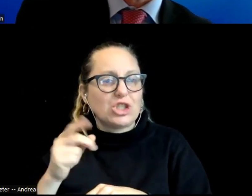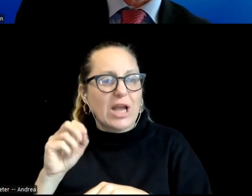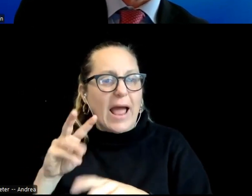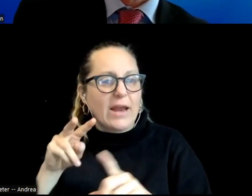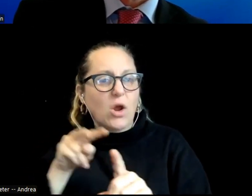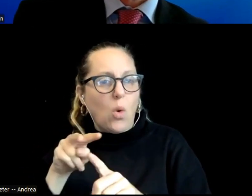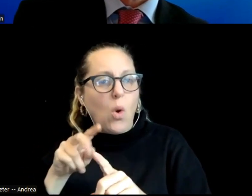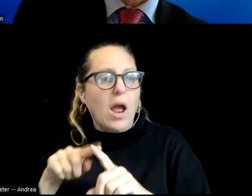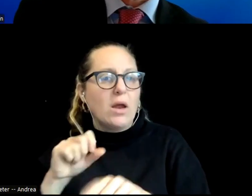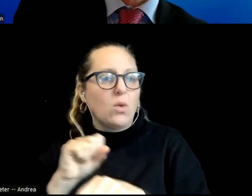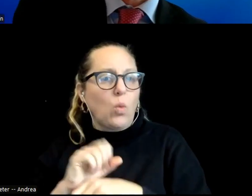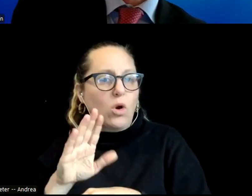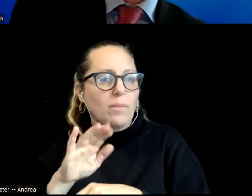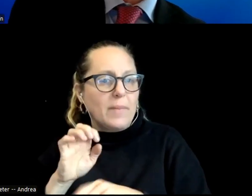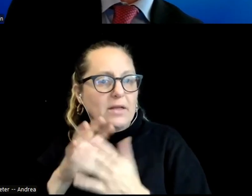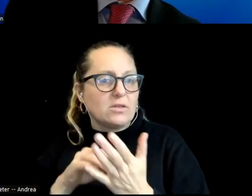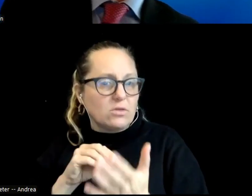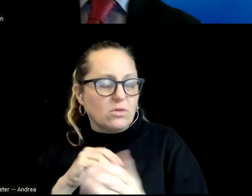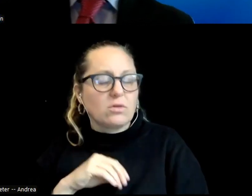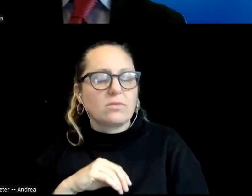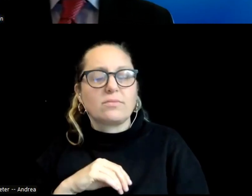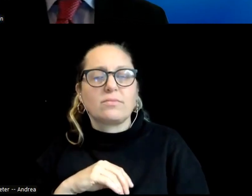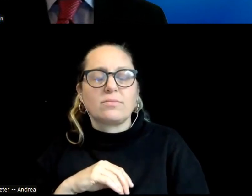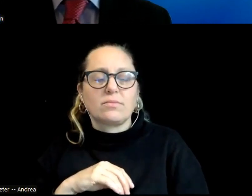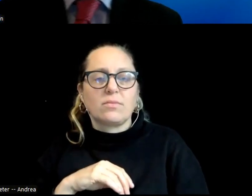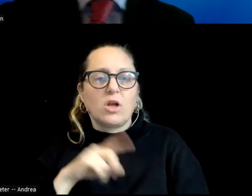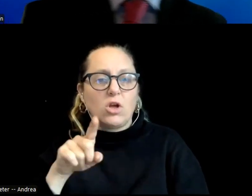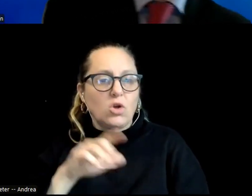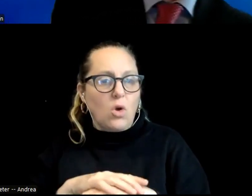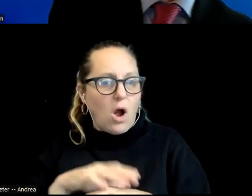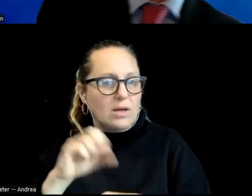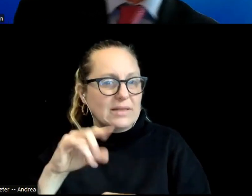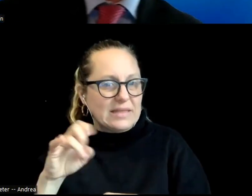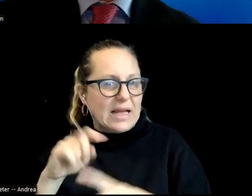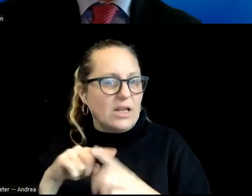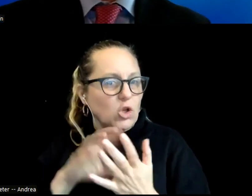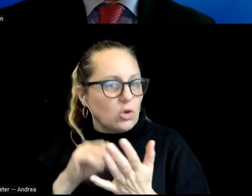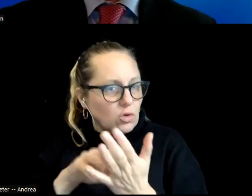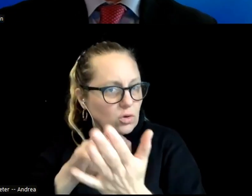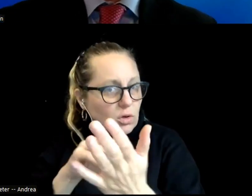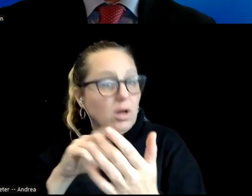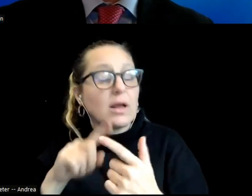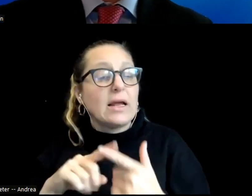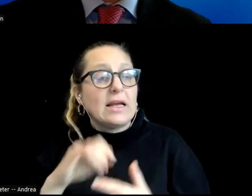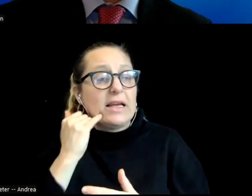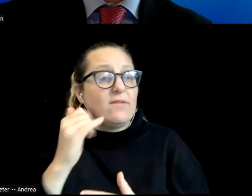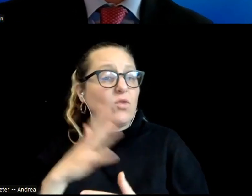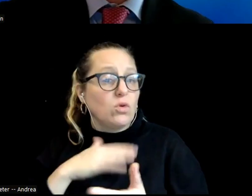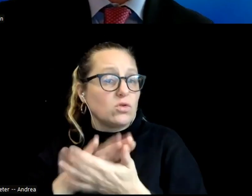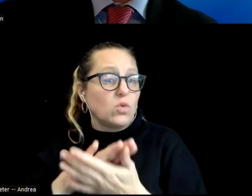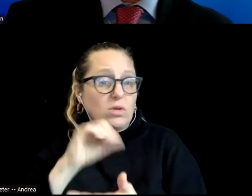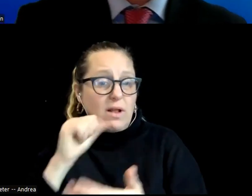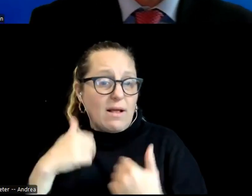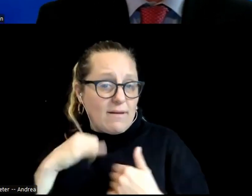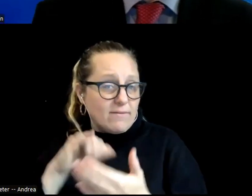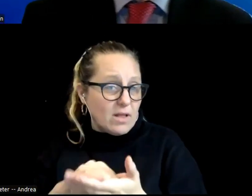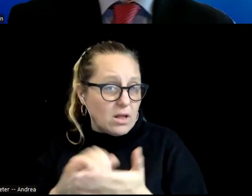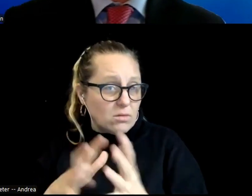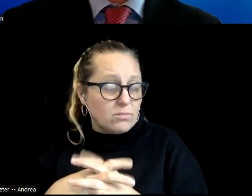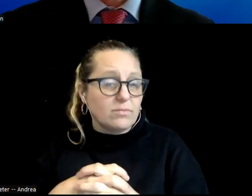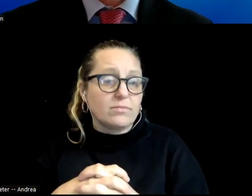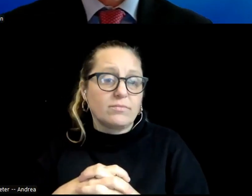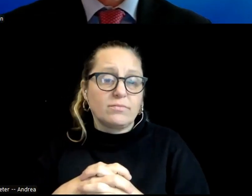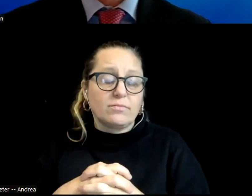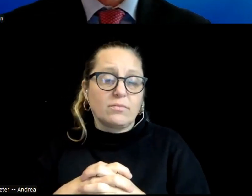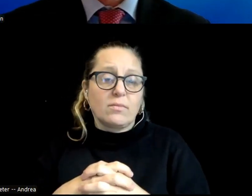as work-based learning. And so you are on site and you are learning. If your school does not have that, a lot